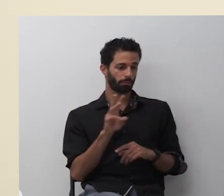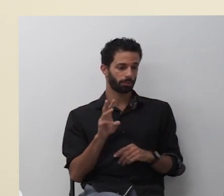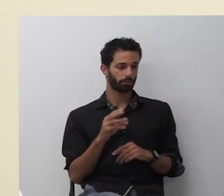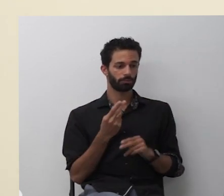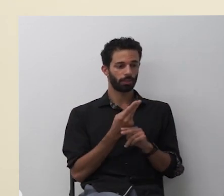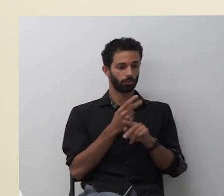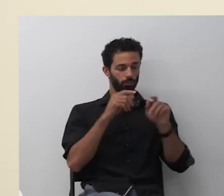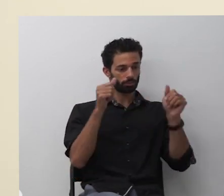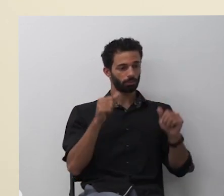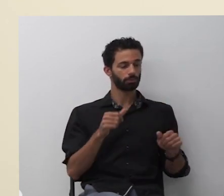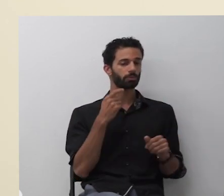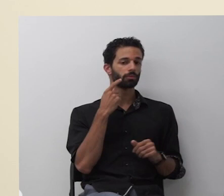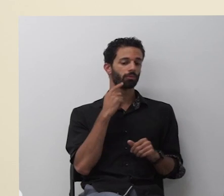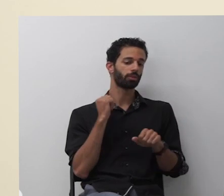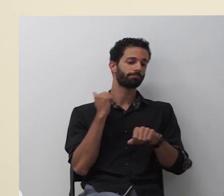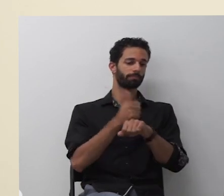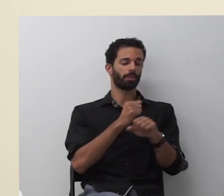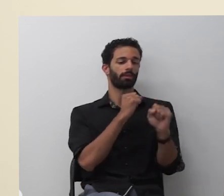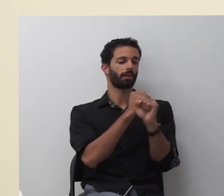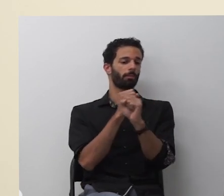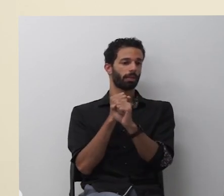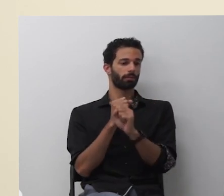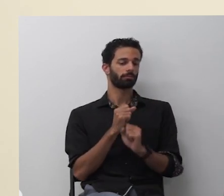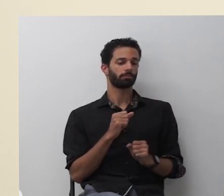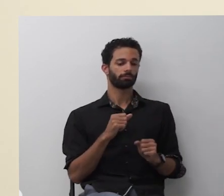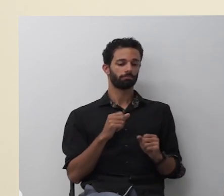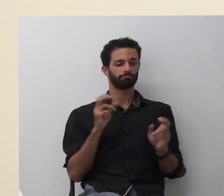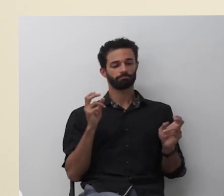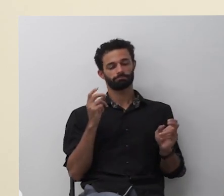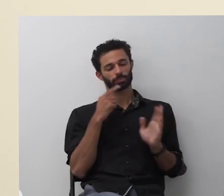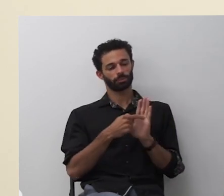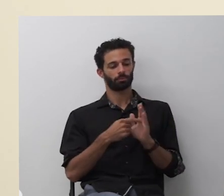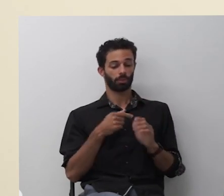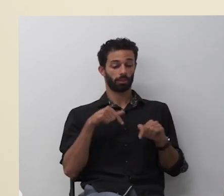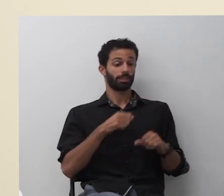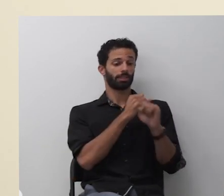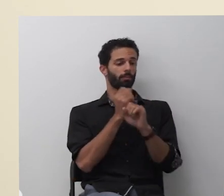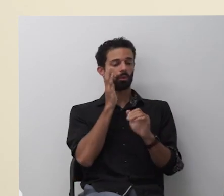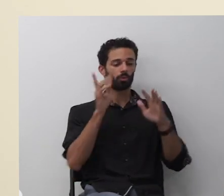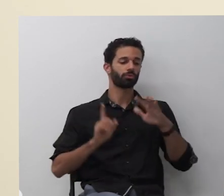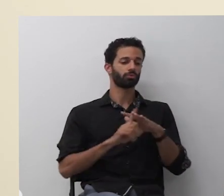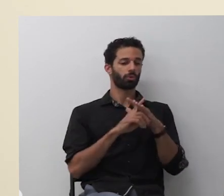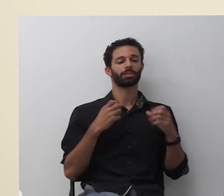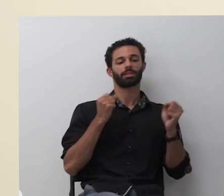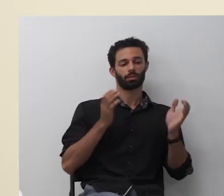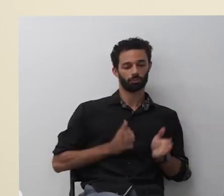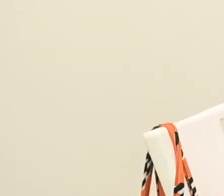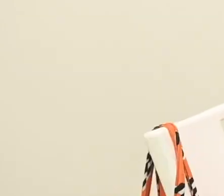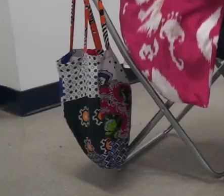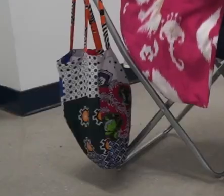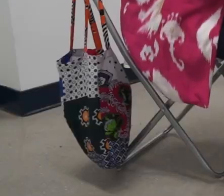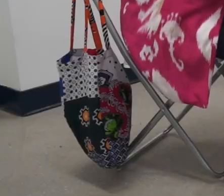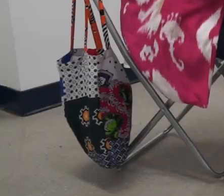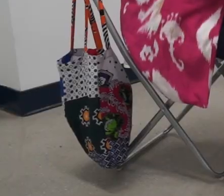a campaign to say, in this campaign, we are going to show up as healers or whatever, right, to be really